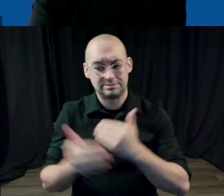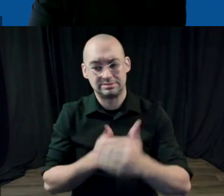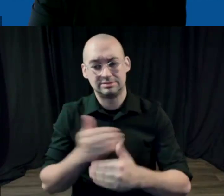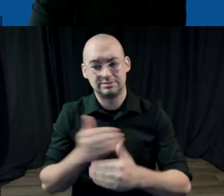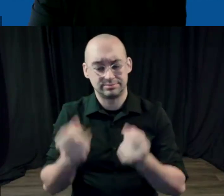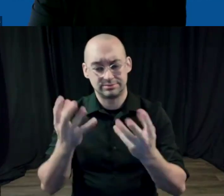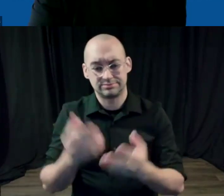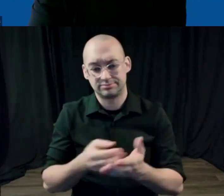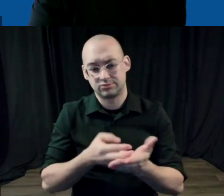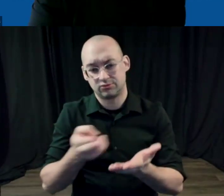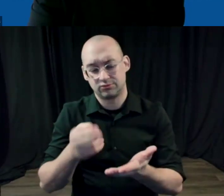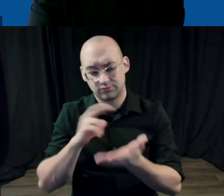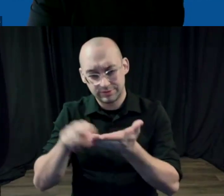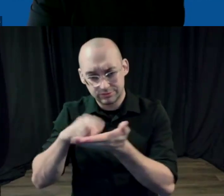other